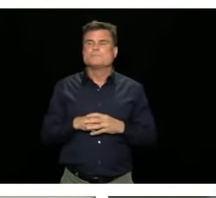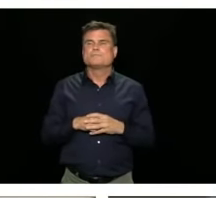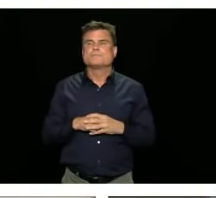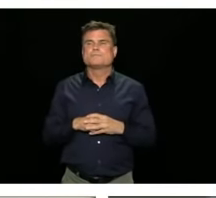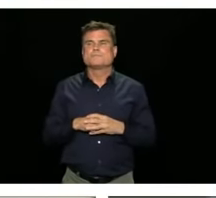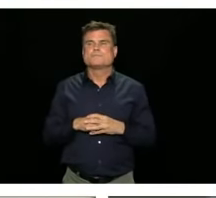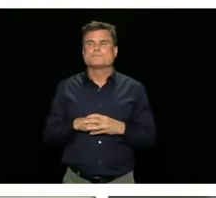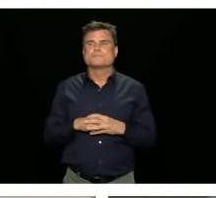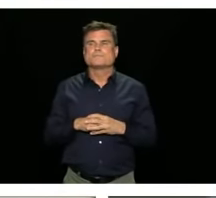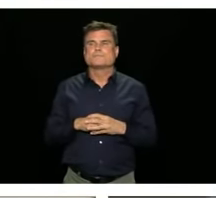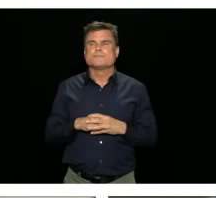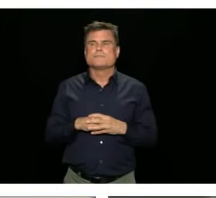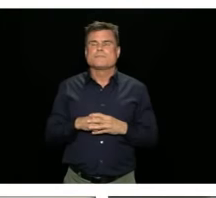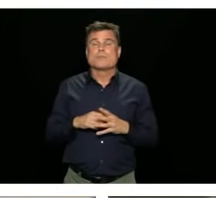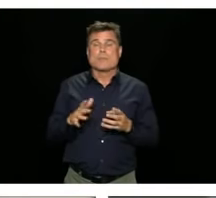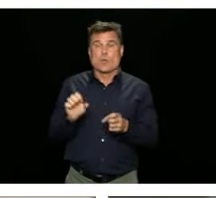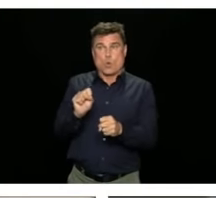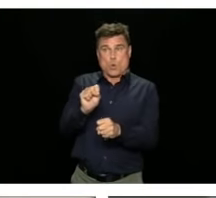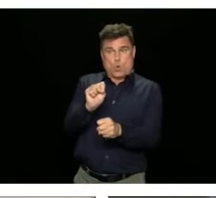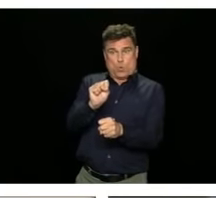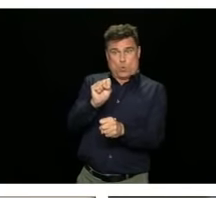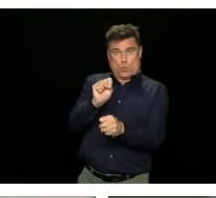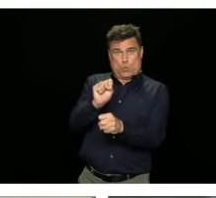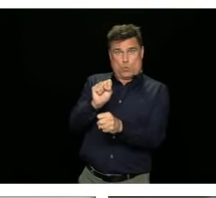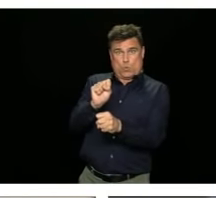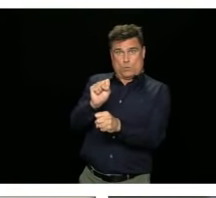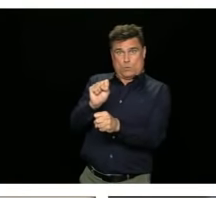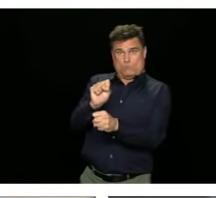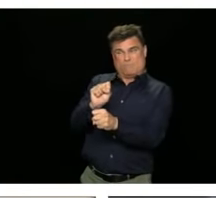work towards, I think, is an important point to make first and foremost.